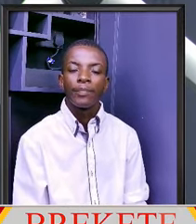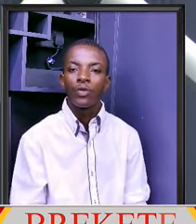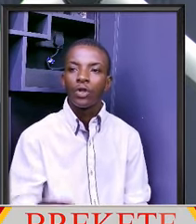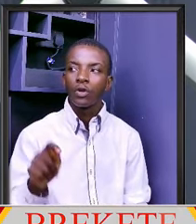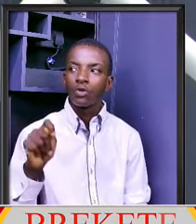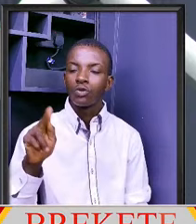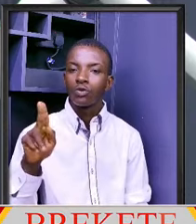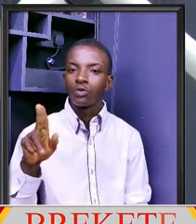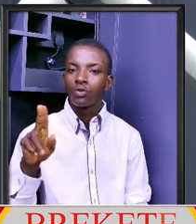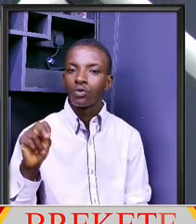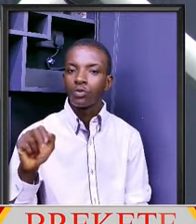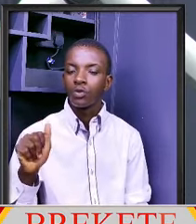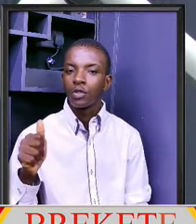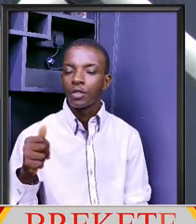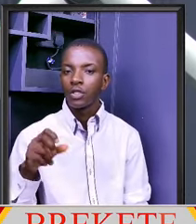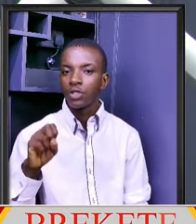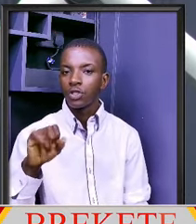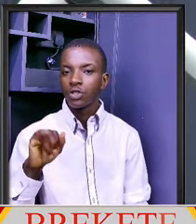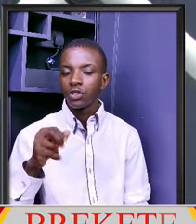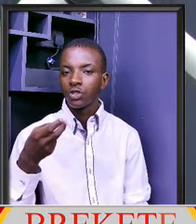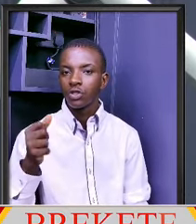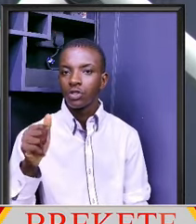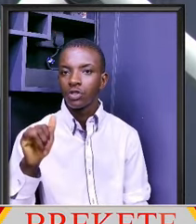Tuna Isha, he said,